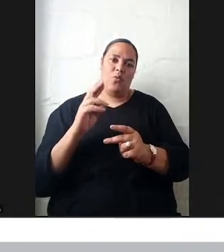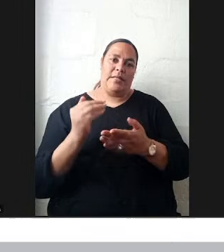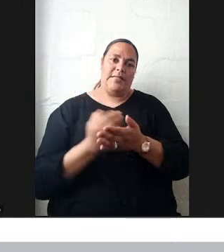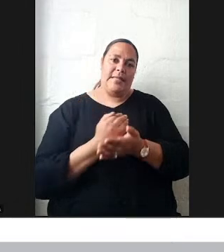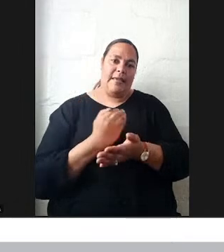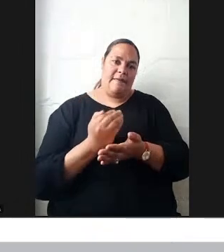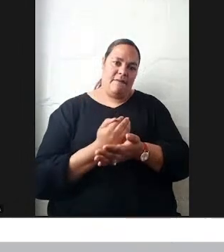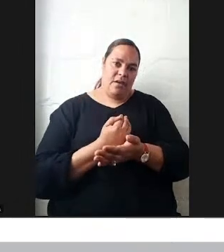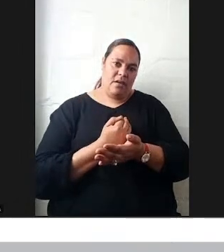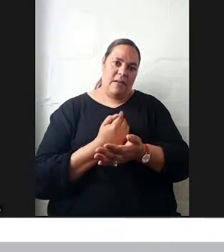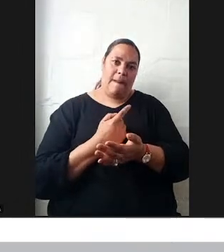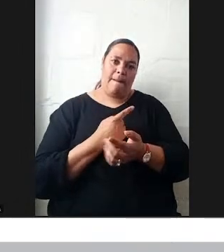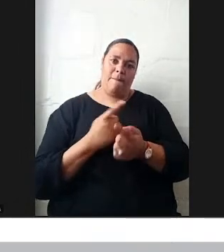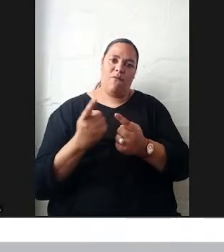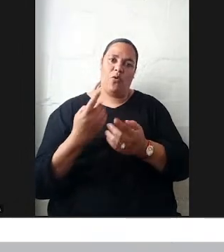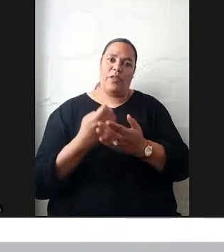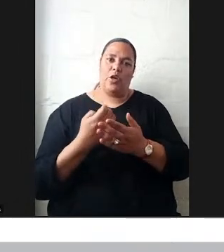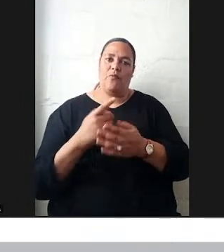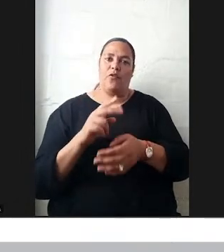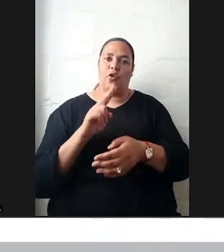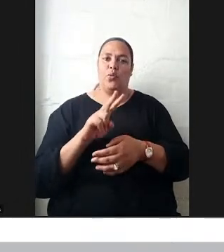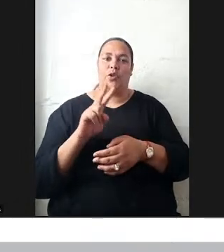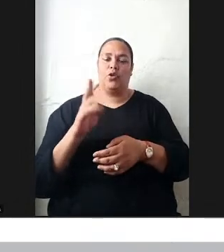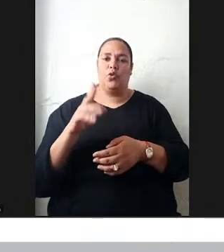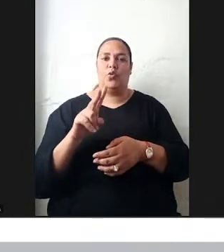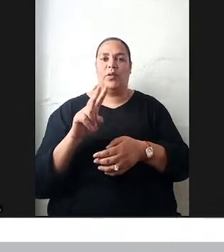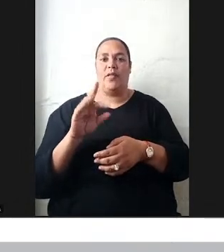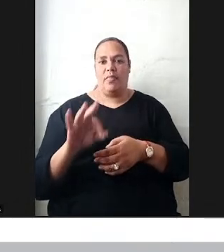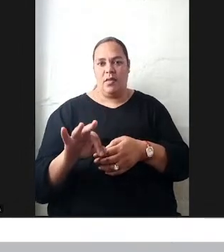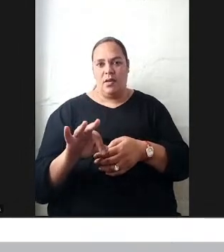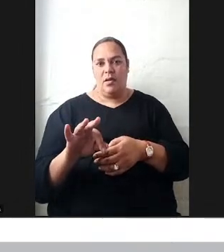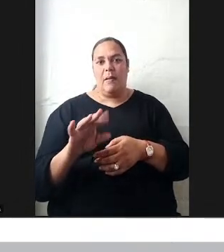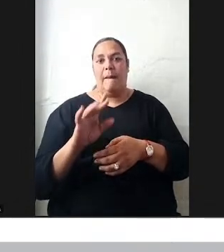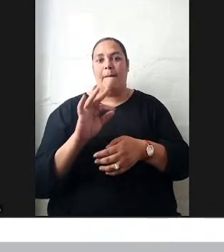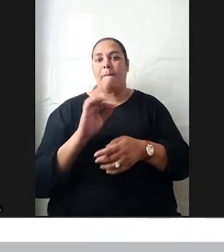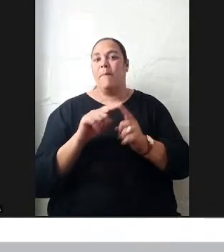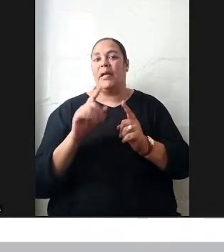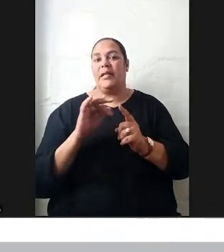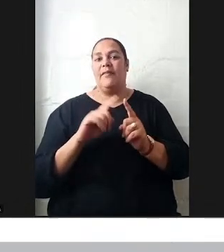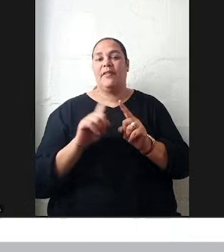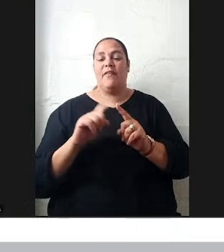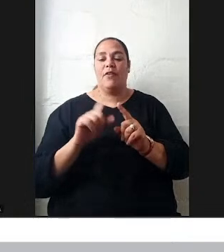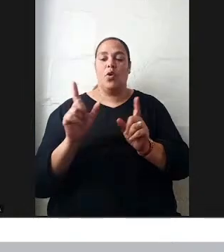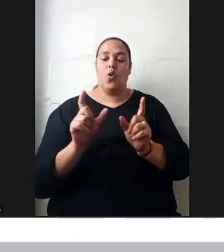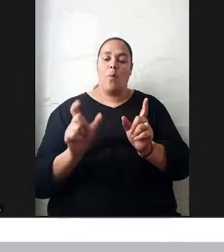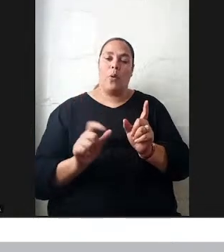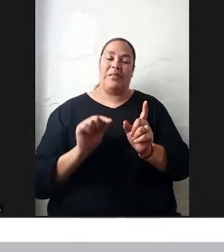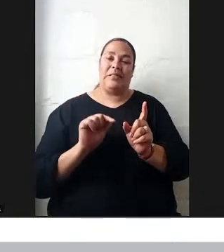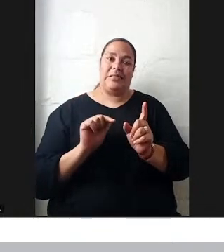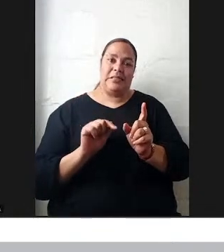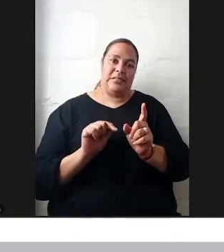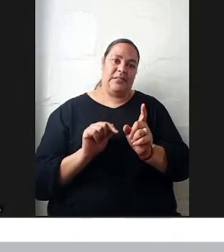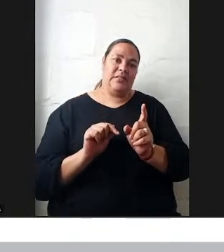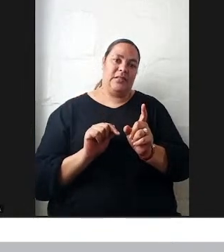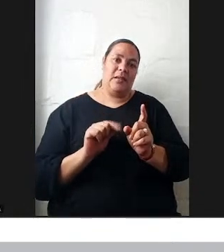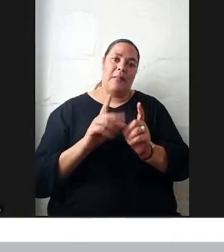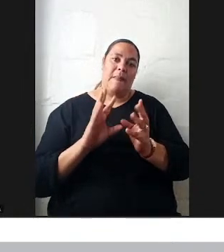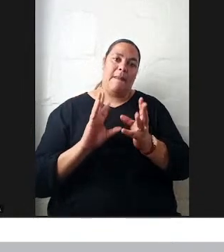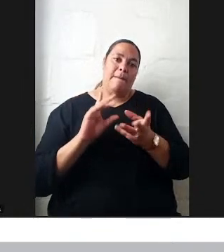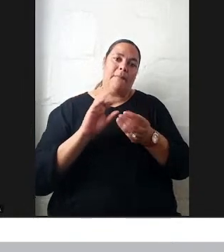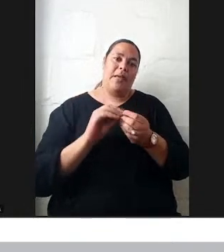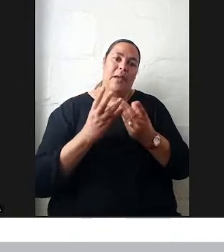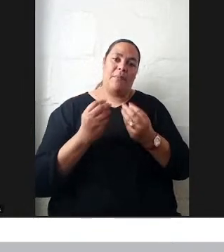for the economy for 2022-23. If the different components of that which make up the figure could just